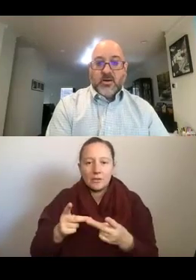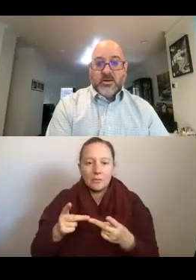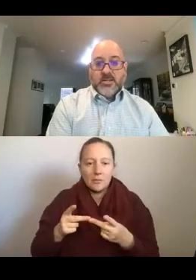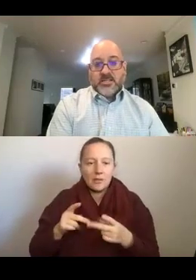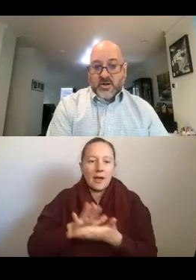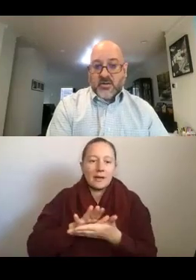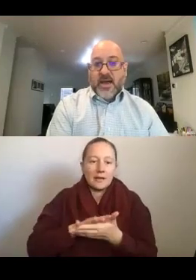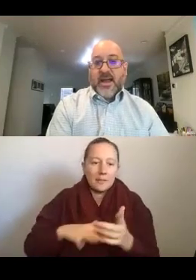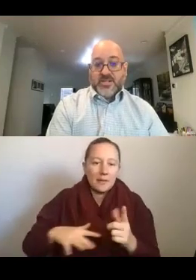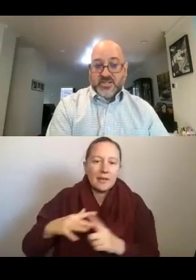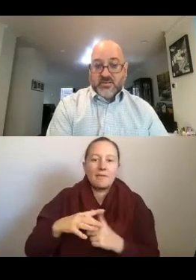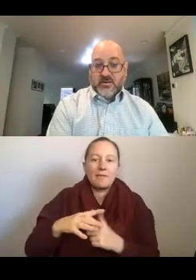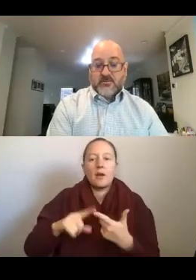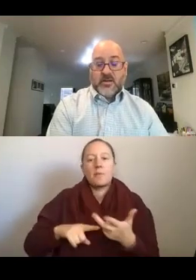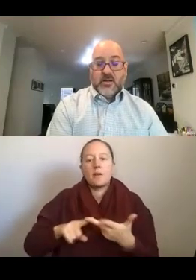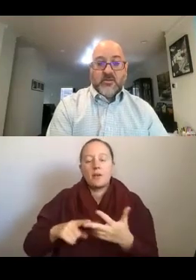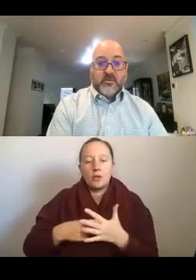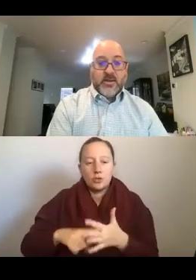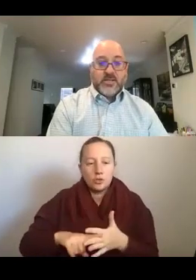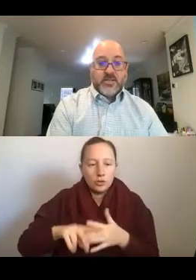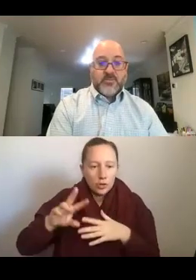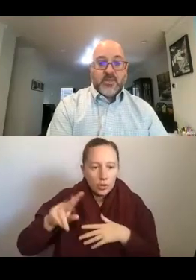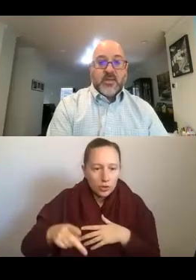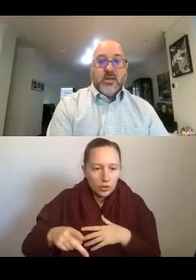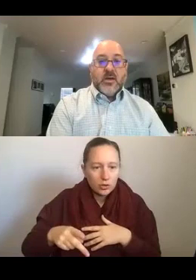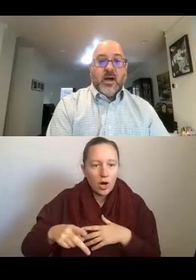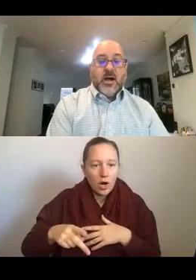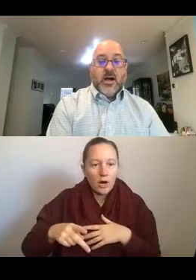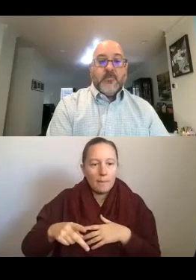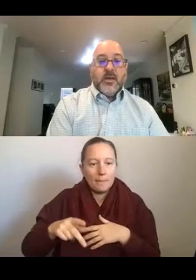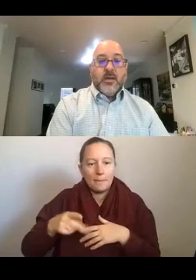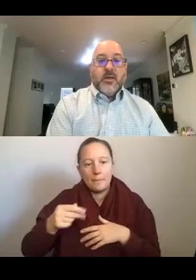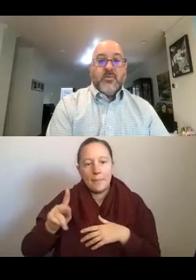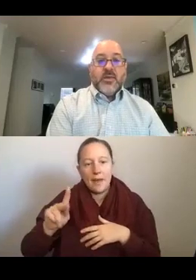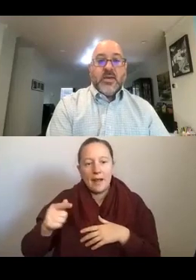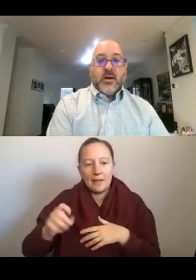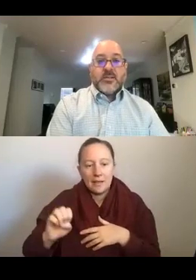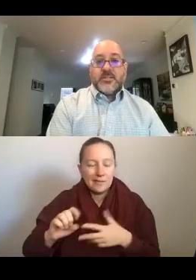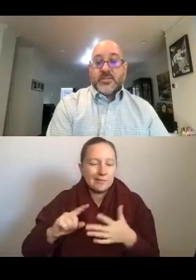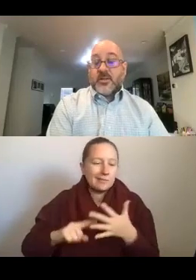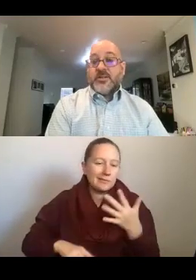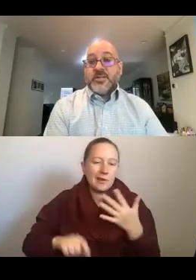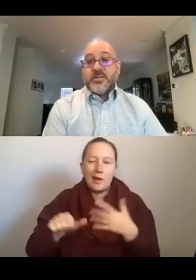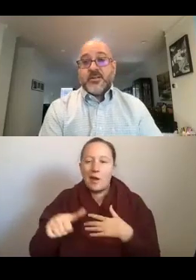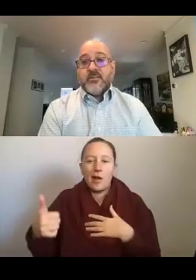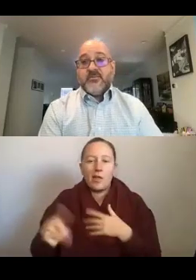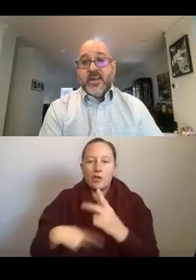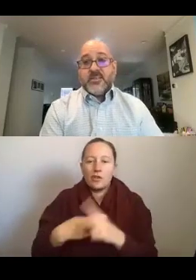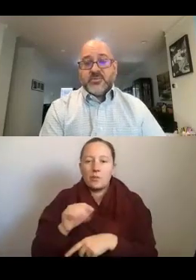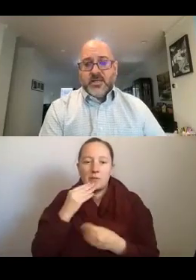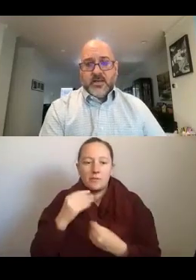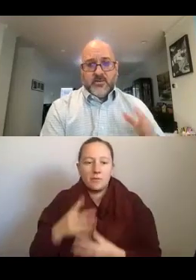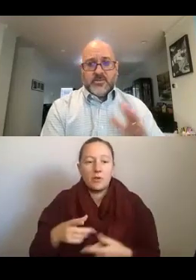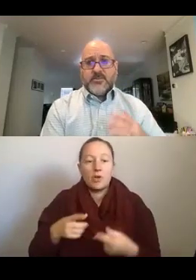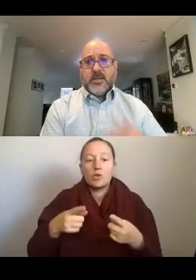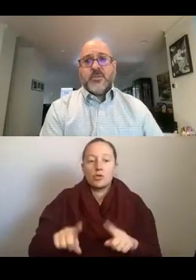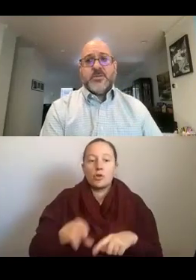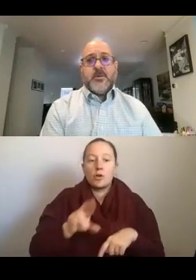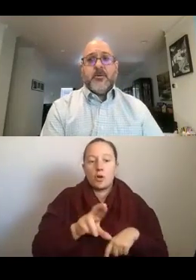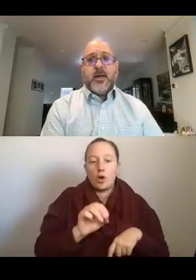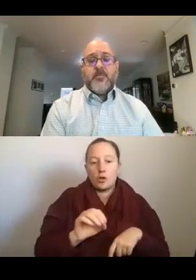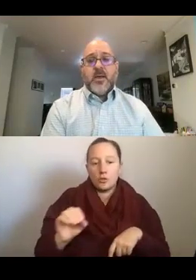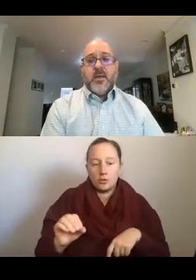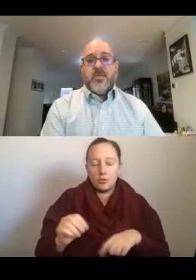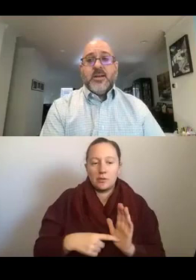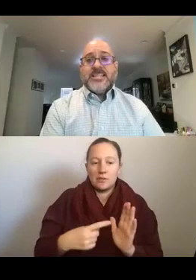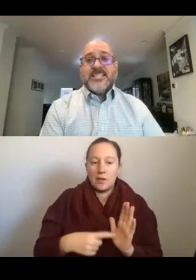as well as the startup package and other information. During the R00 phase, which sometimes trips